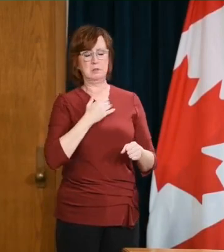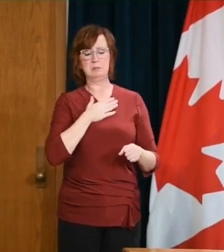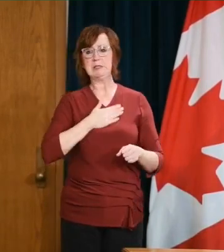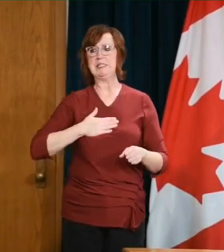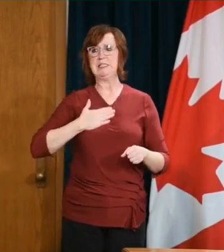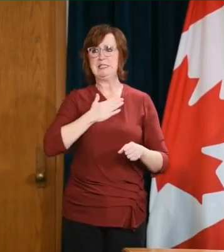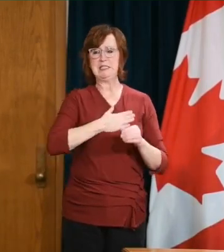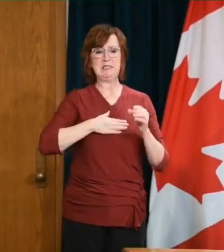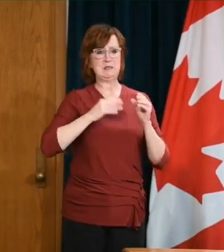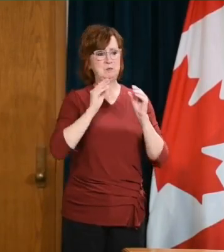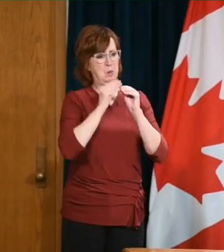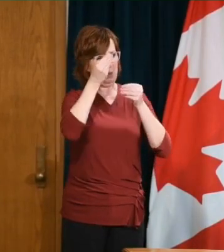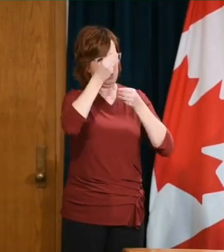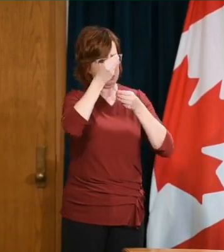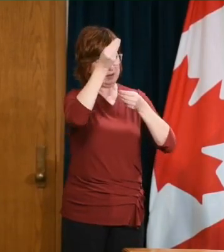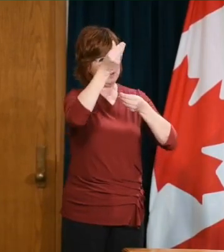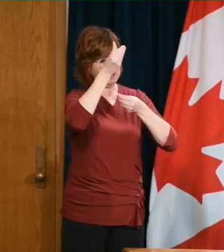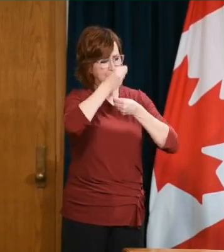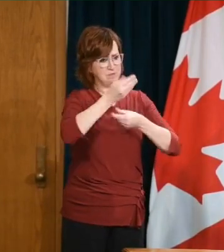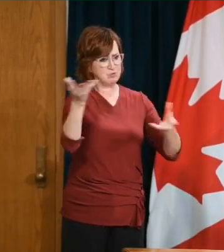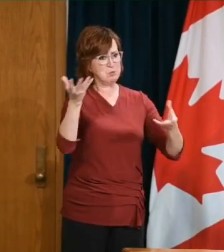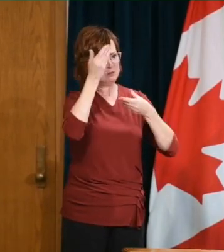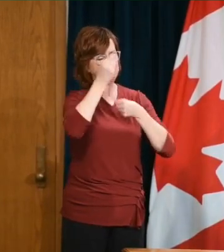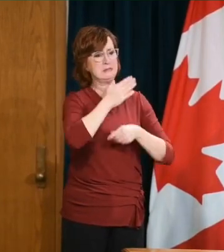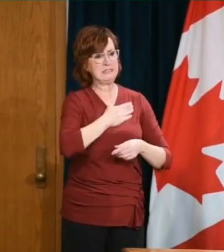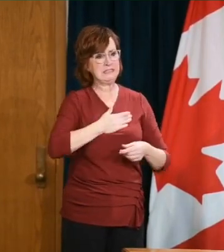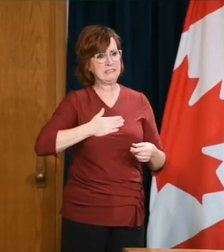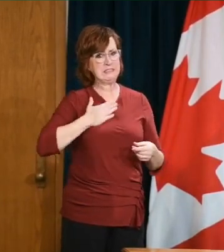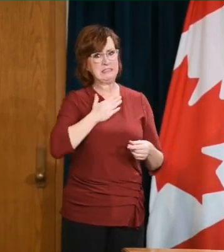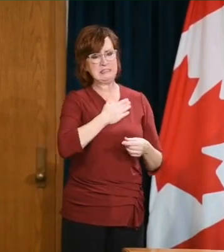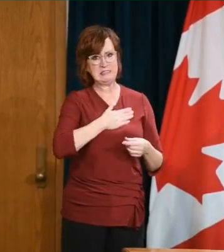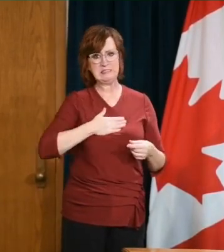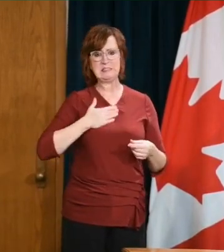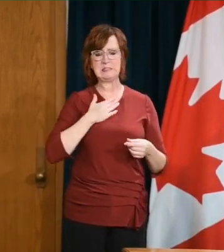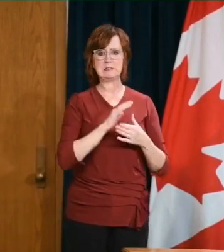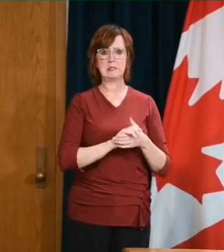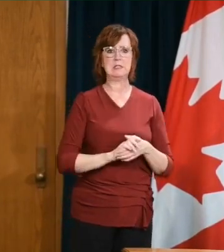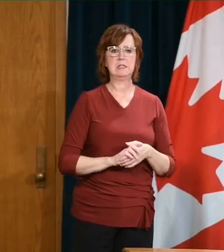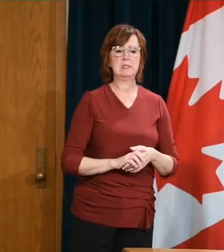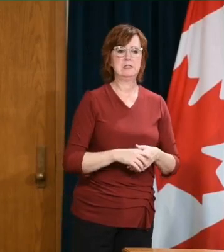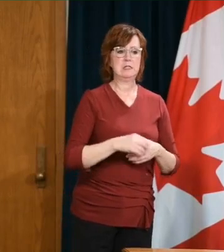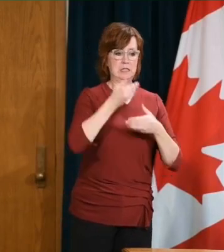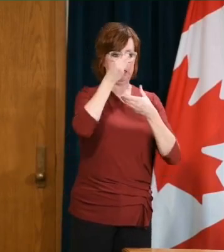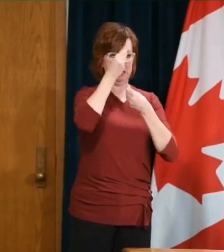increases, if you will, in the information that we're providing with respect to geography of